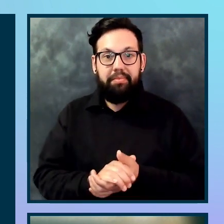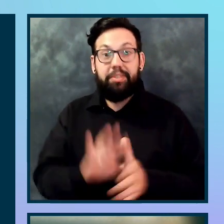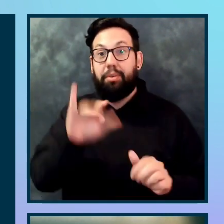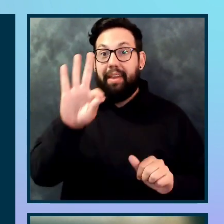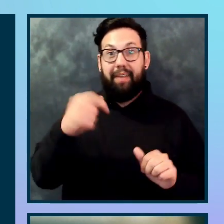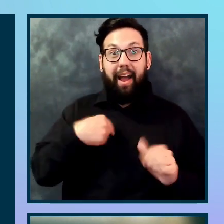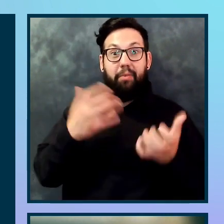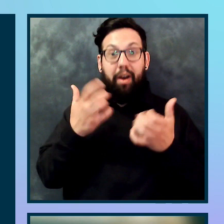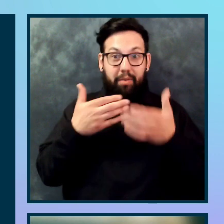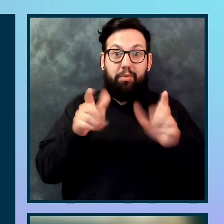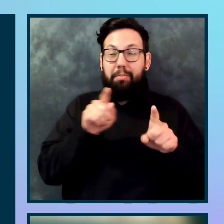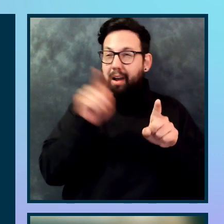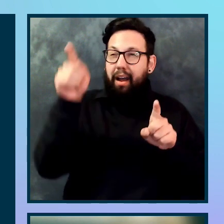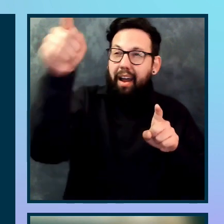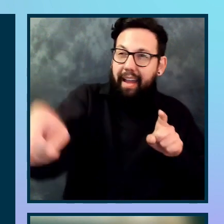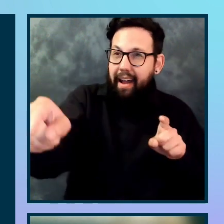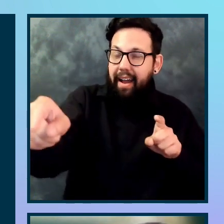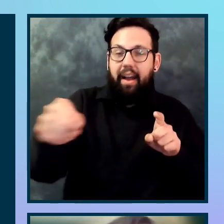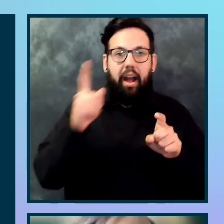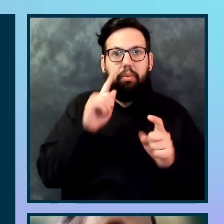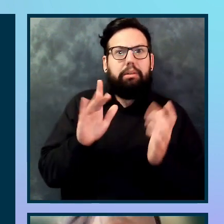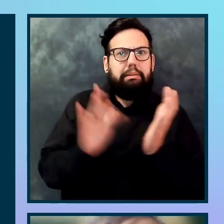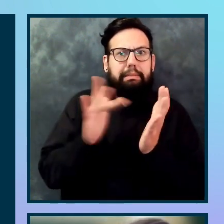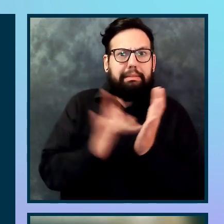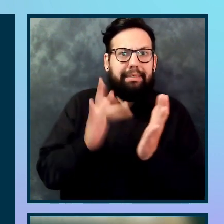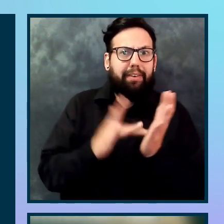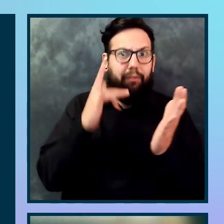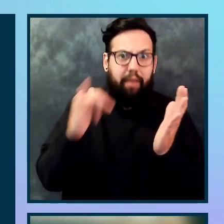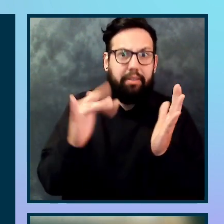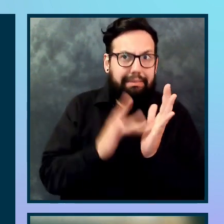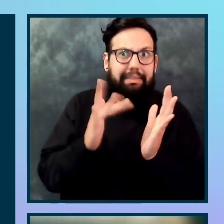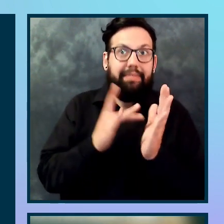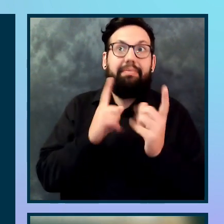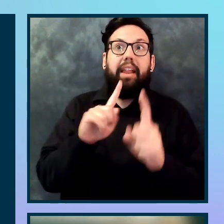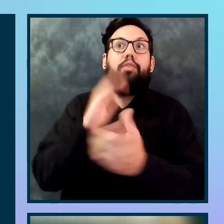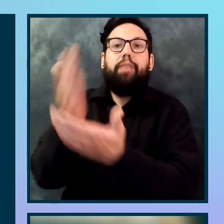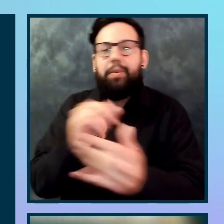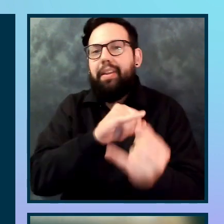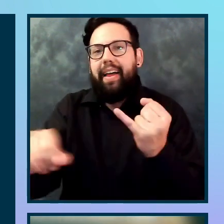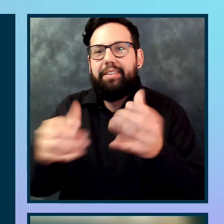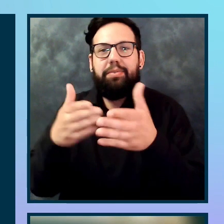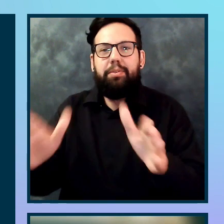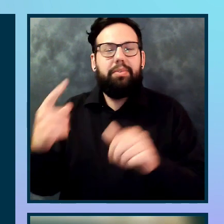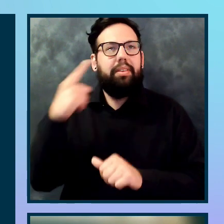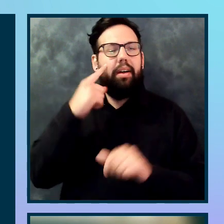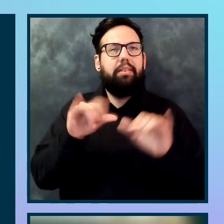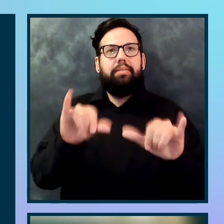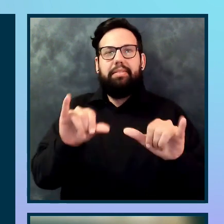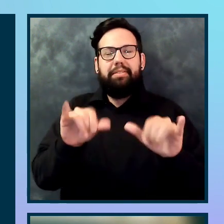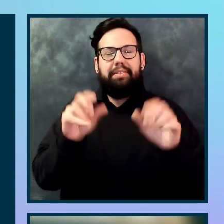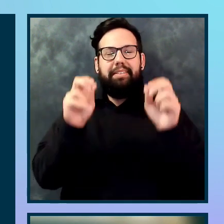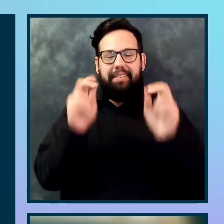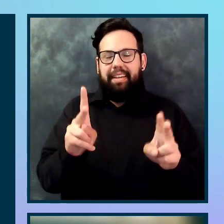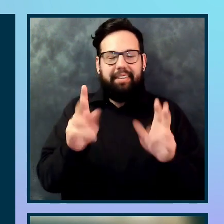way at the bottom, or I'd just be swiping forever. So that is a case where I thought, oh, great, sort priority. No,